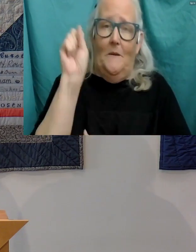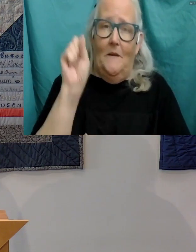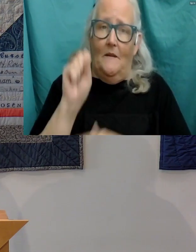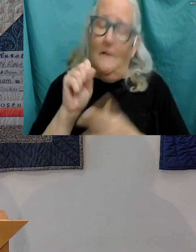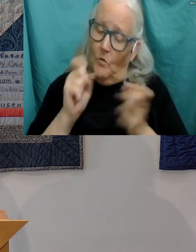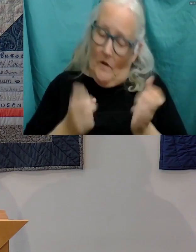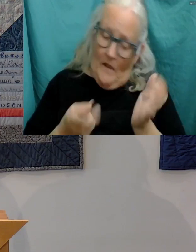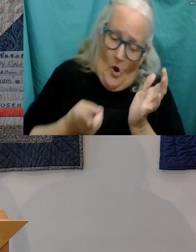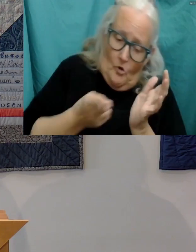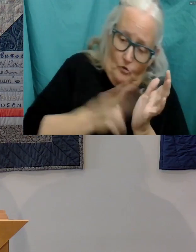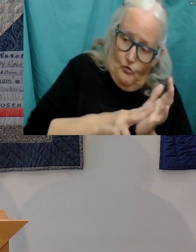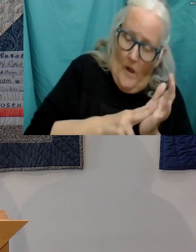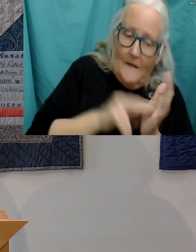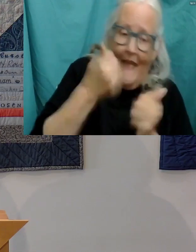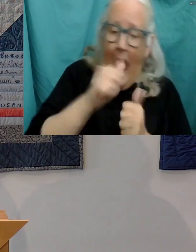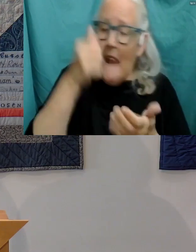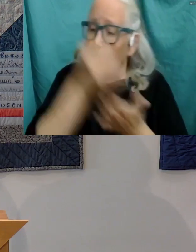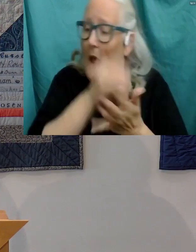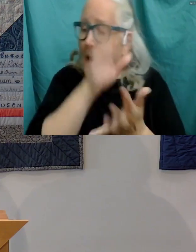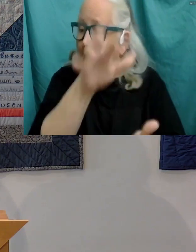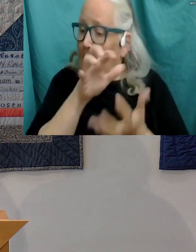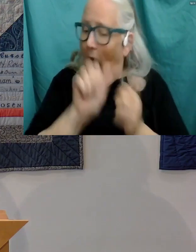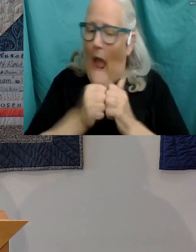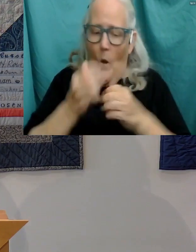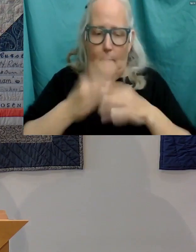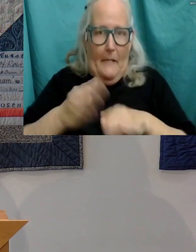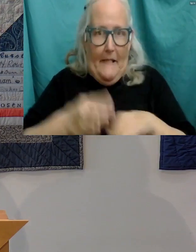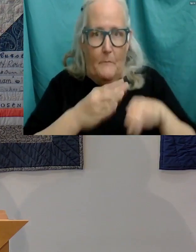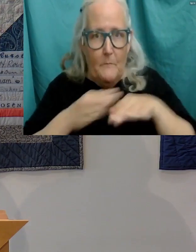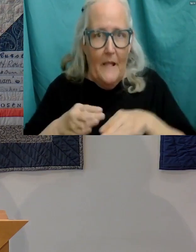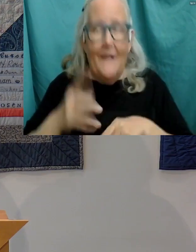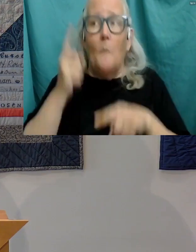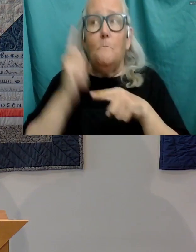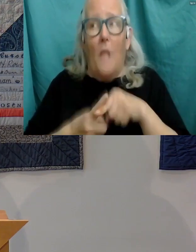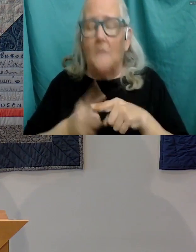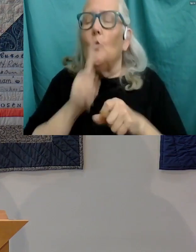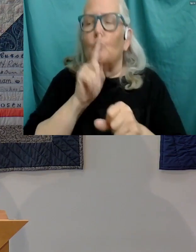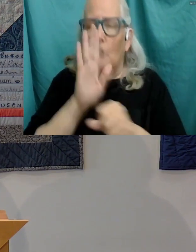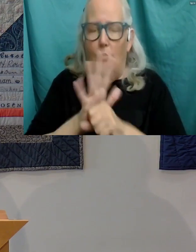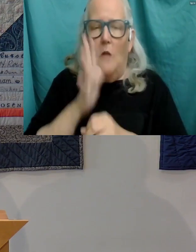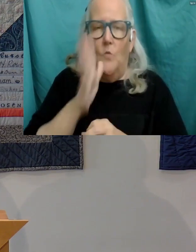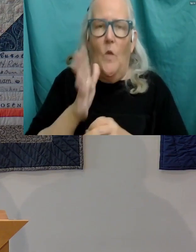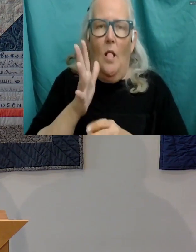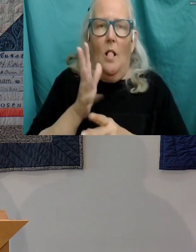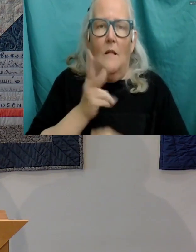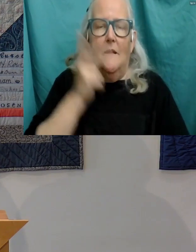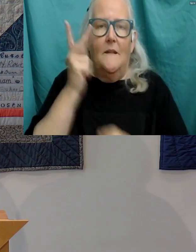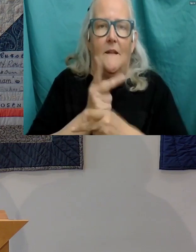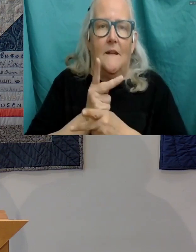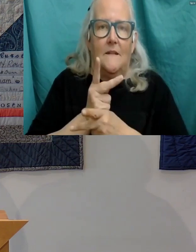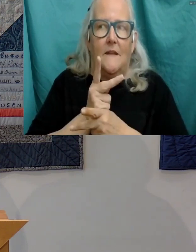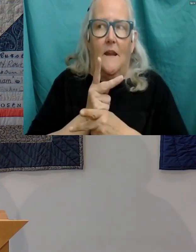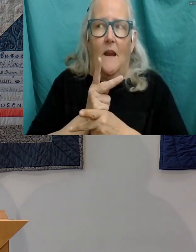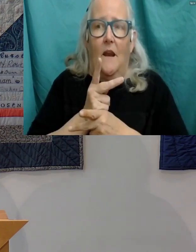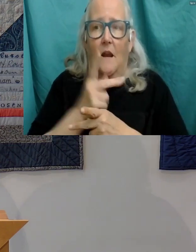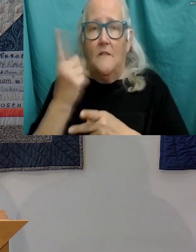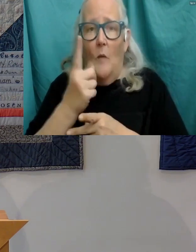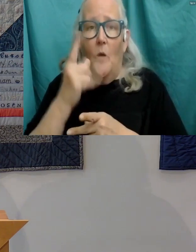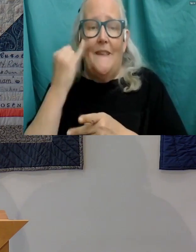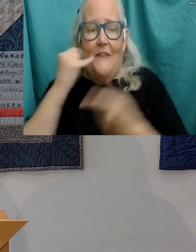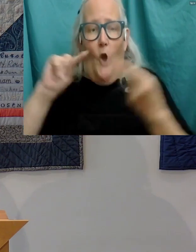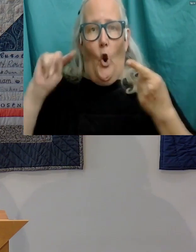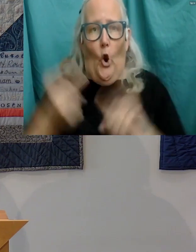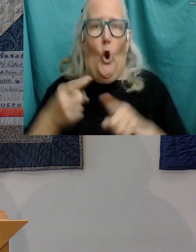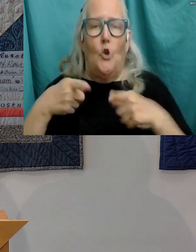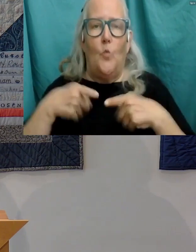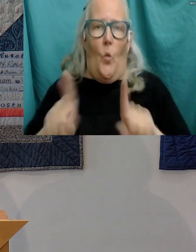divided up, but a commitment to take care of anybody who might be injured in the course of their adventures, and a